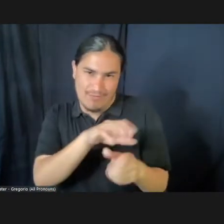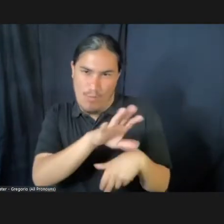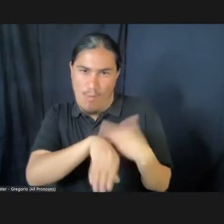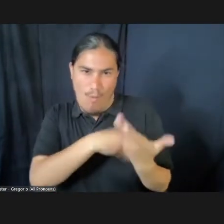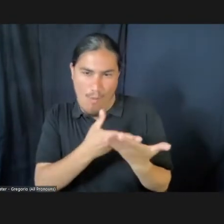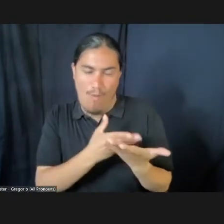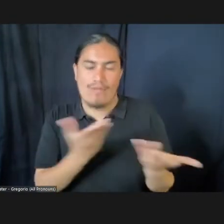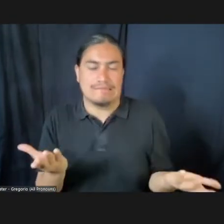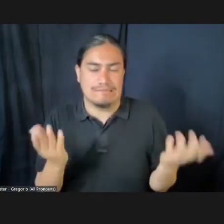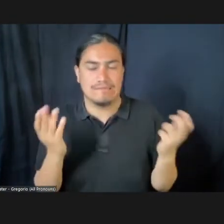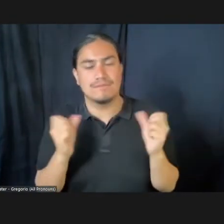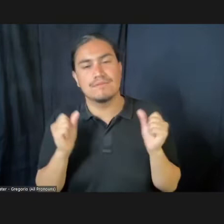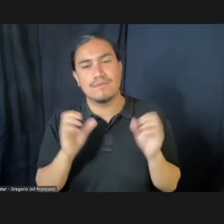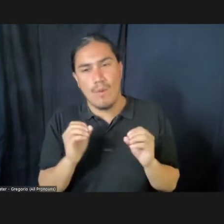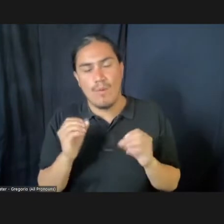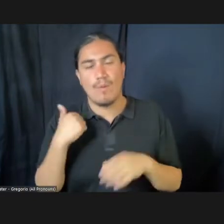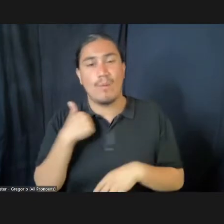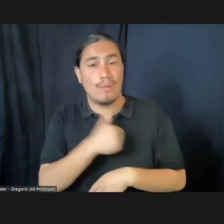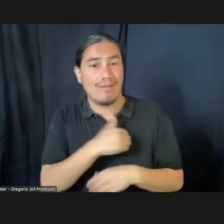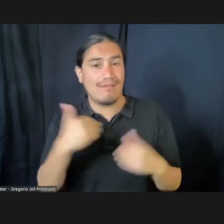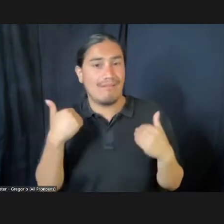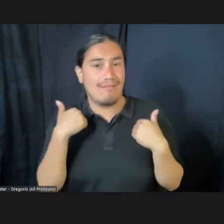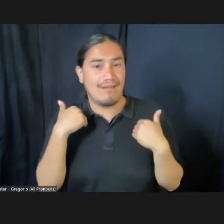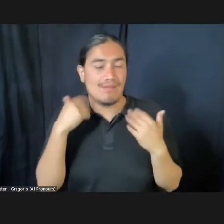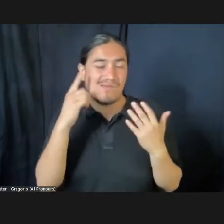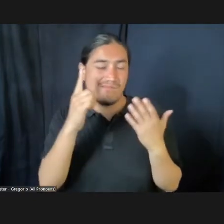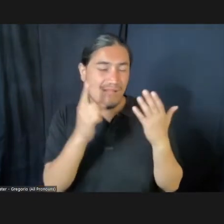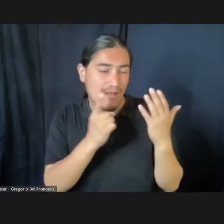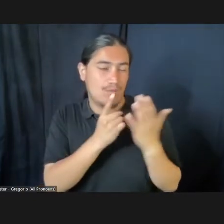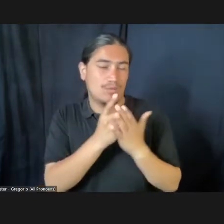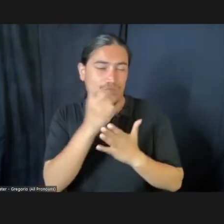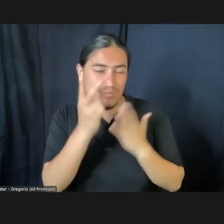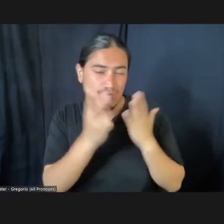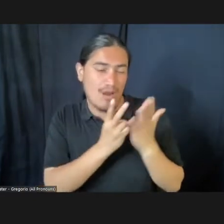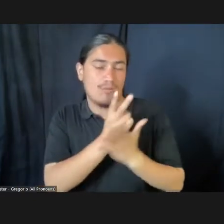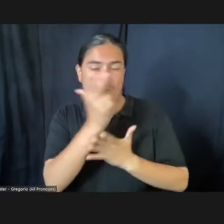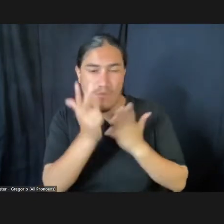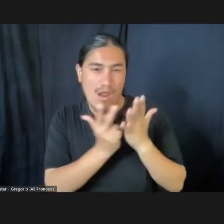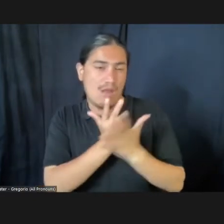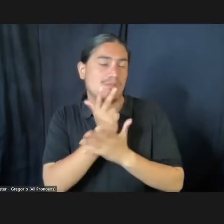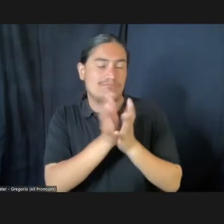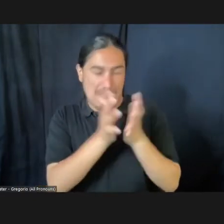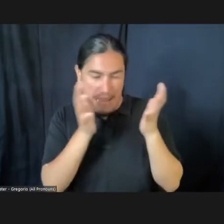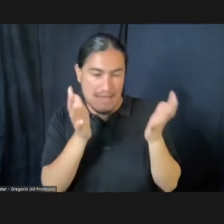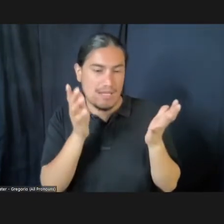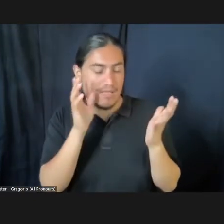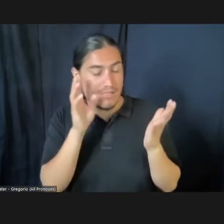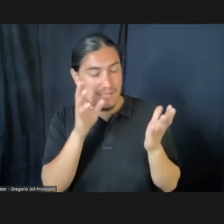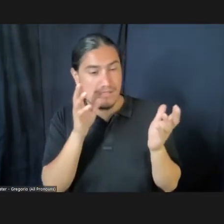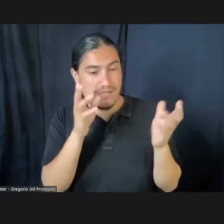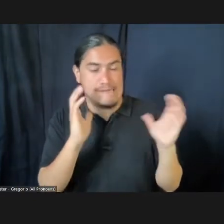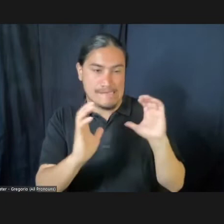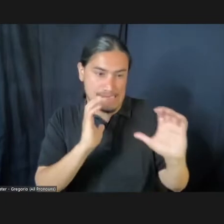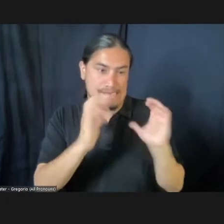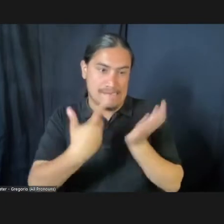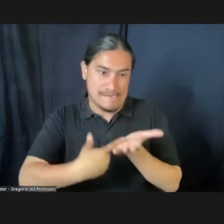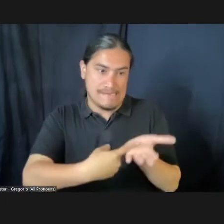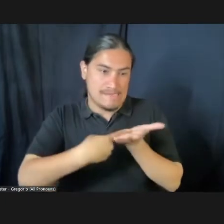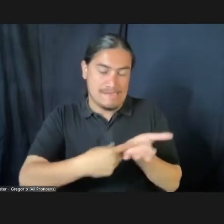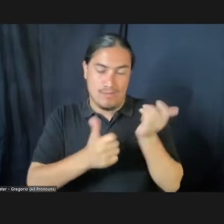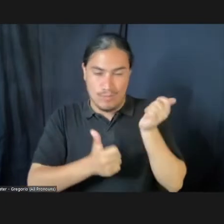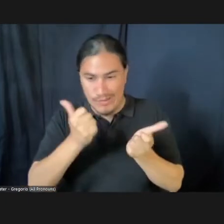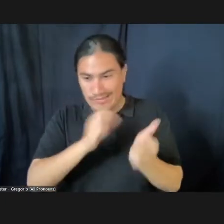So we had hours and hours of joyous and painful conversation